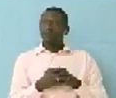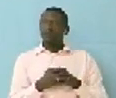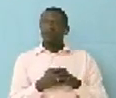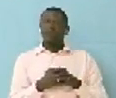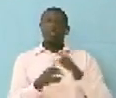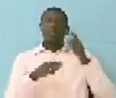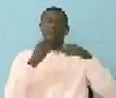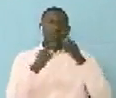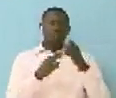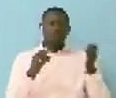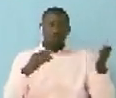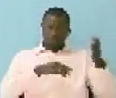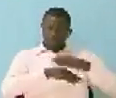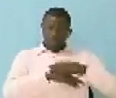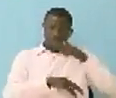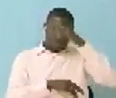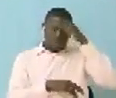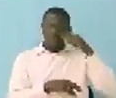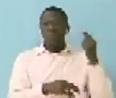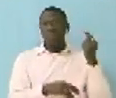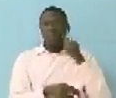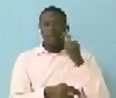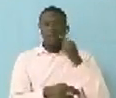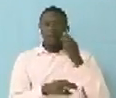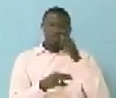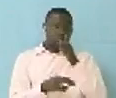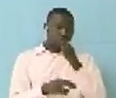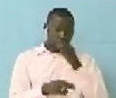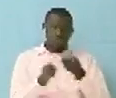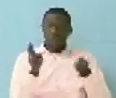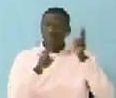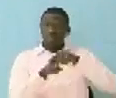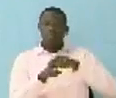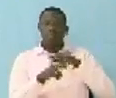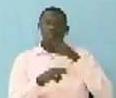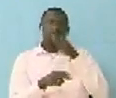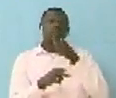after you close work each day, you would report to the president.